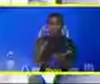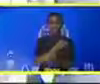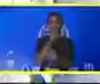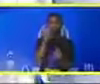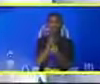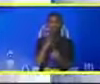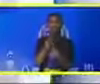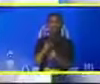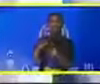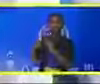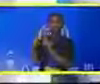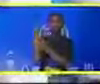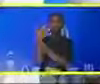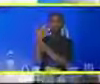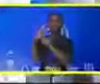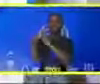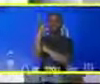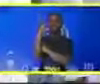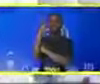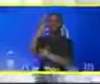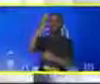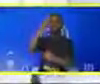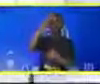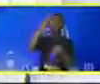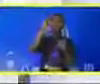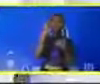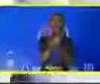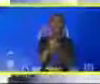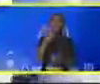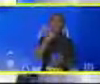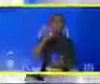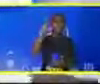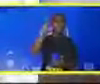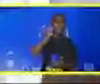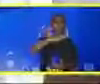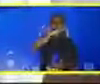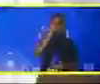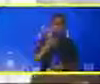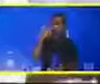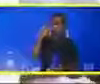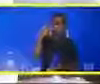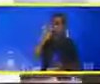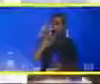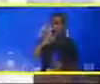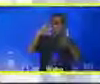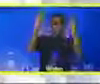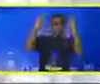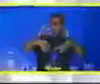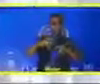wind, you shall not see rain, and yet your valley shall be filled with water.